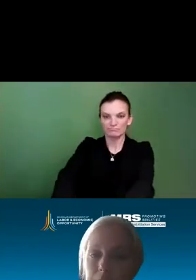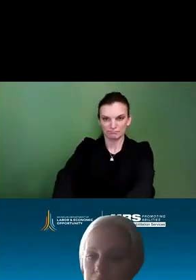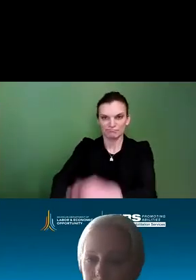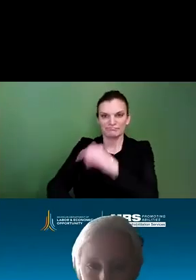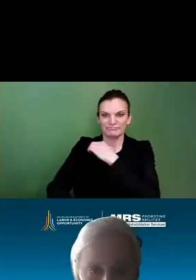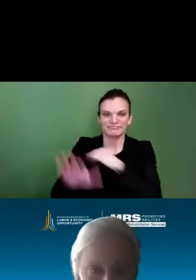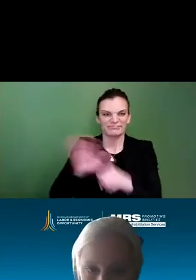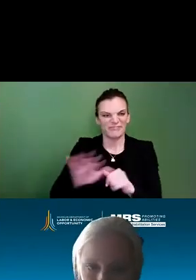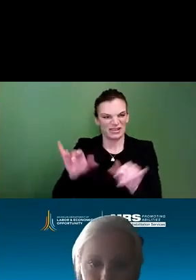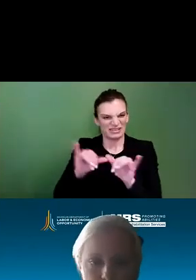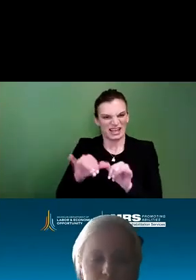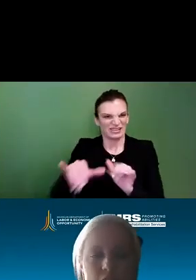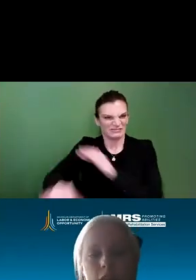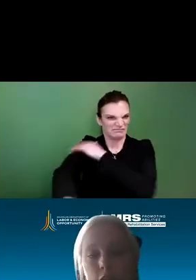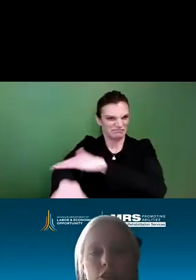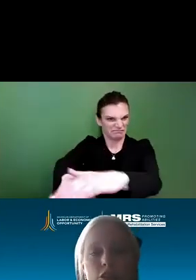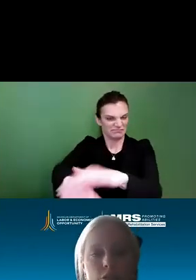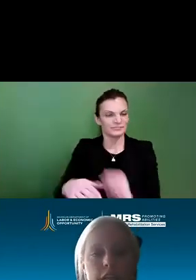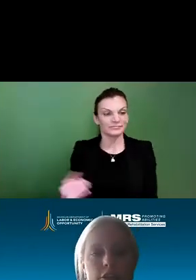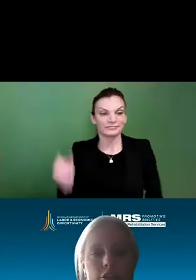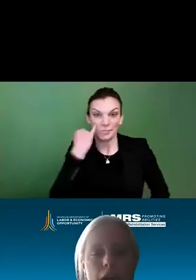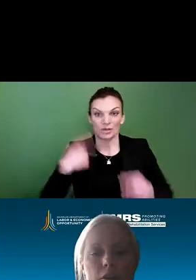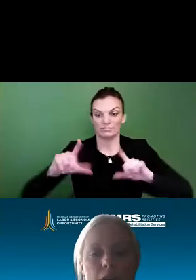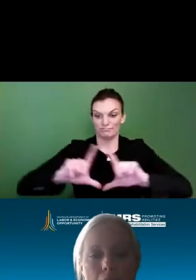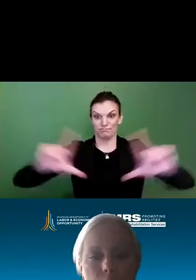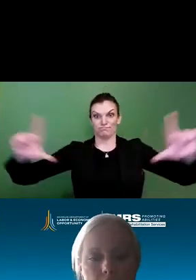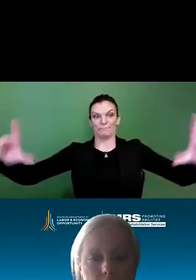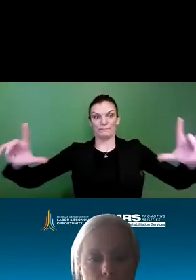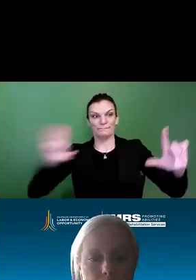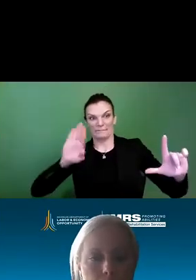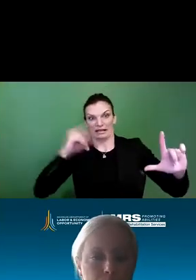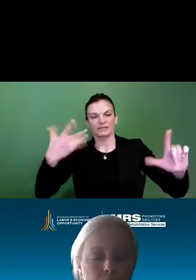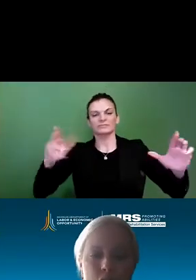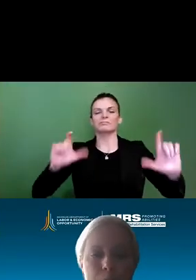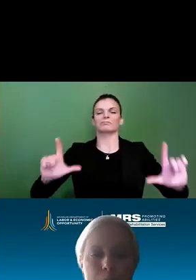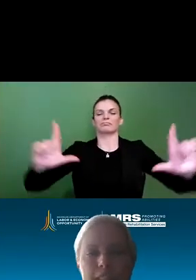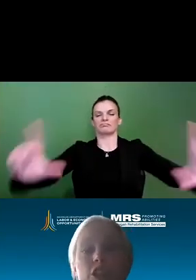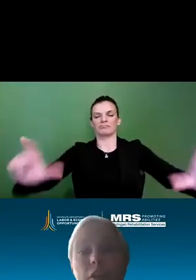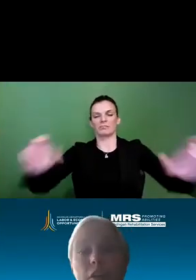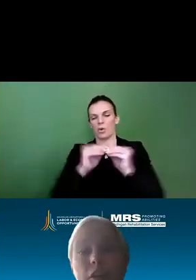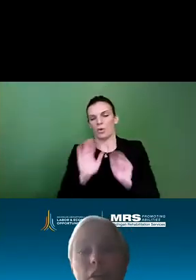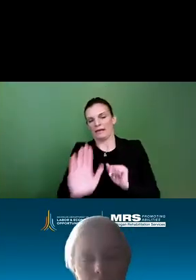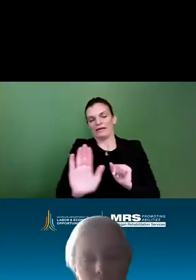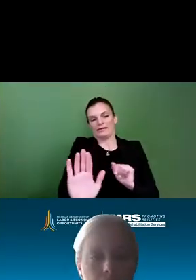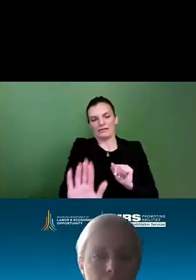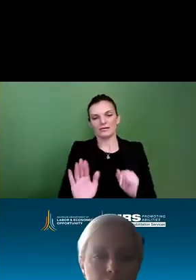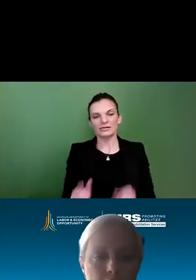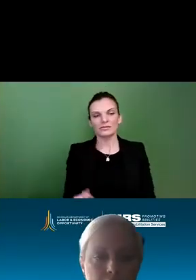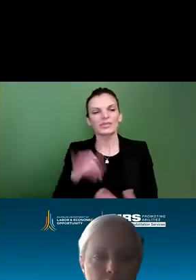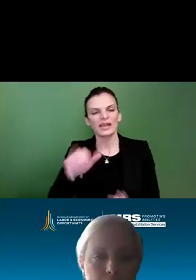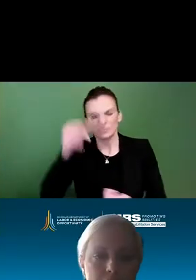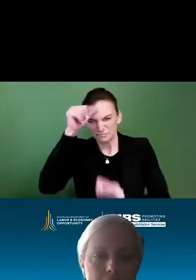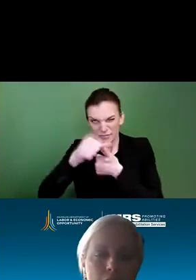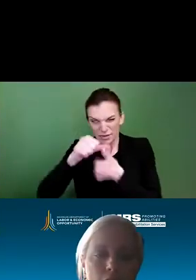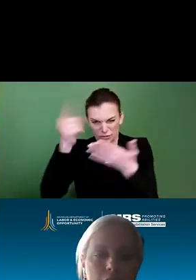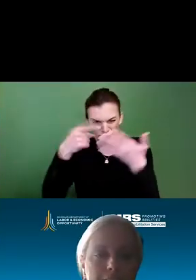depends on the screen size. If you have a huge screen, you might move it backwards a little bit. But just remember these general rules of thumb for